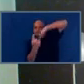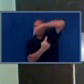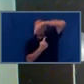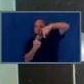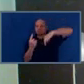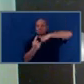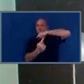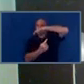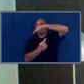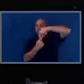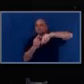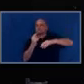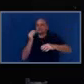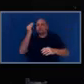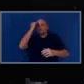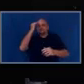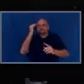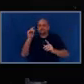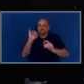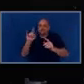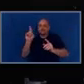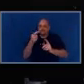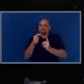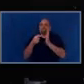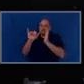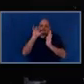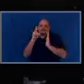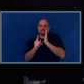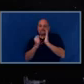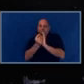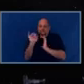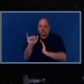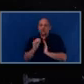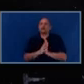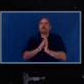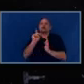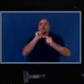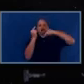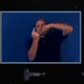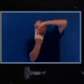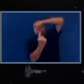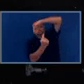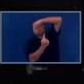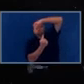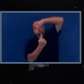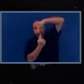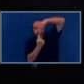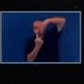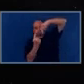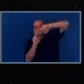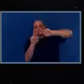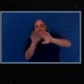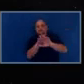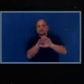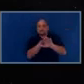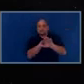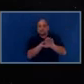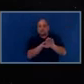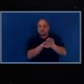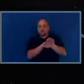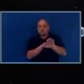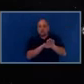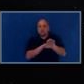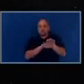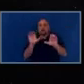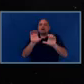spacecraft stretches out its arm and spins slowly around. And it does that